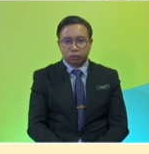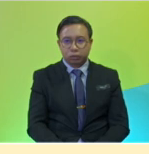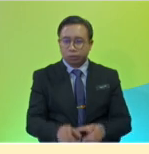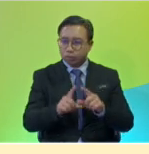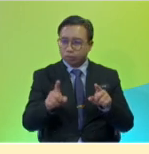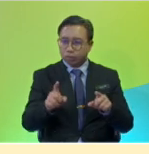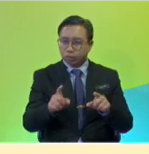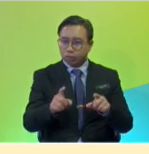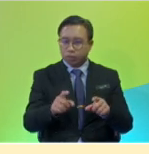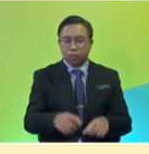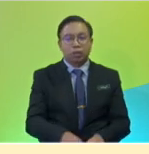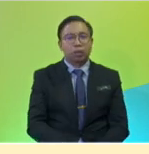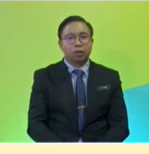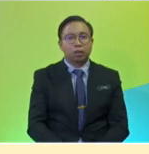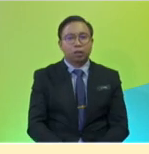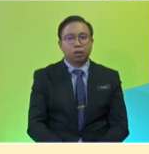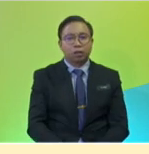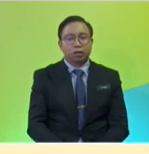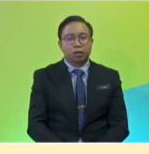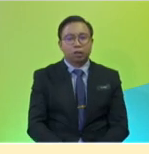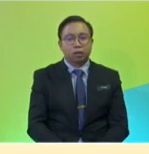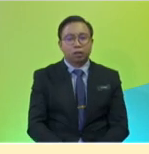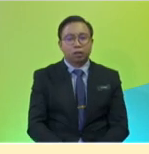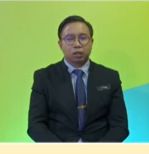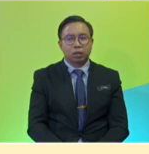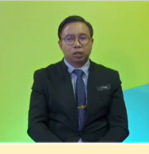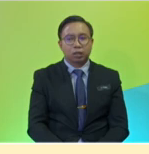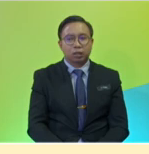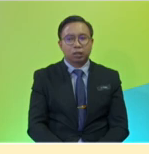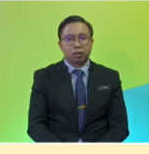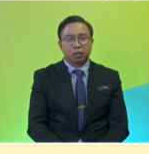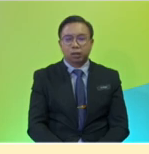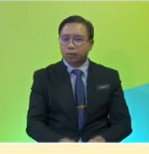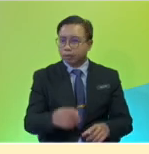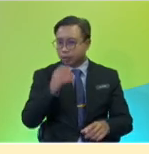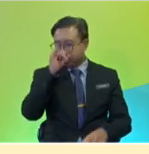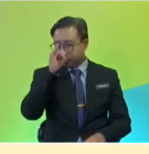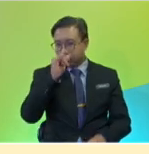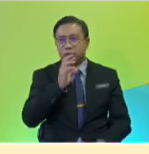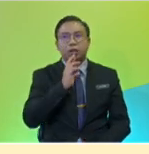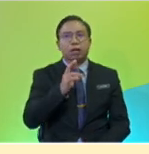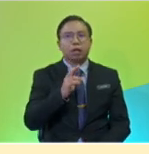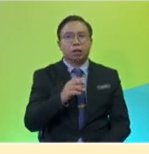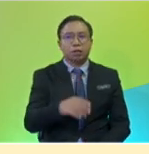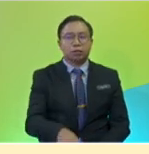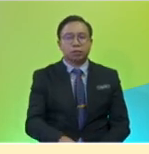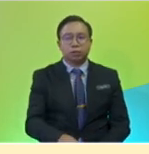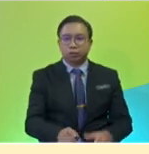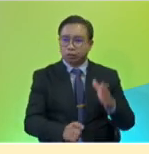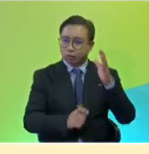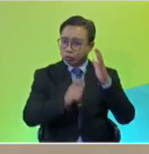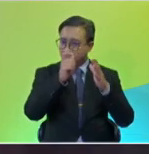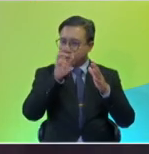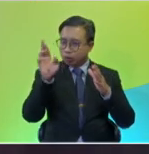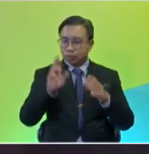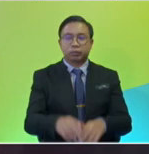Rhino are taller. Elephants are tall, but rhinos are taller. Maybe it's a really tall